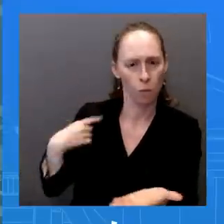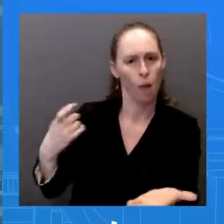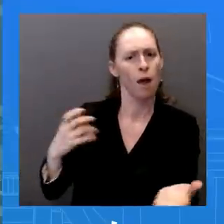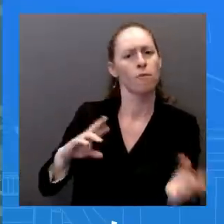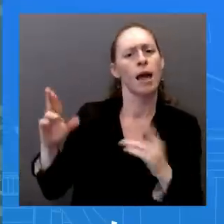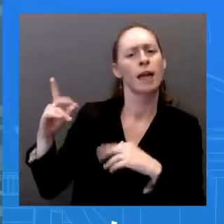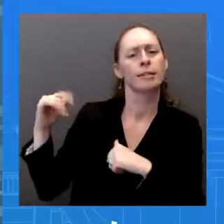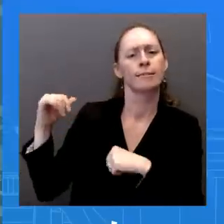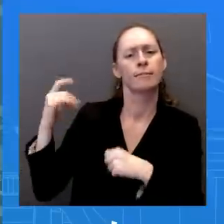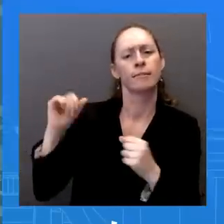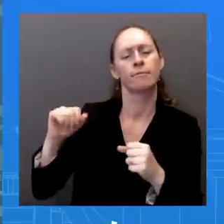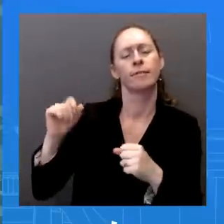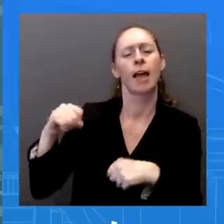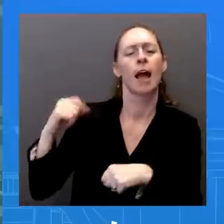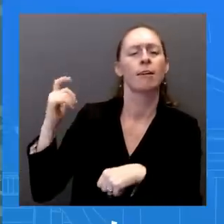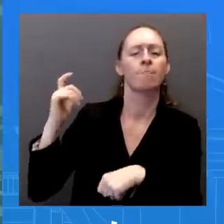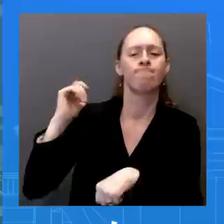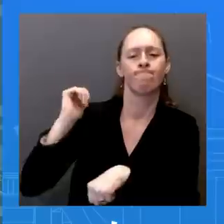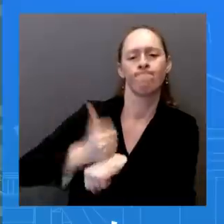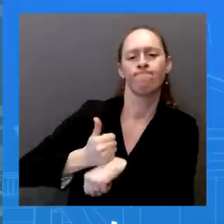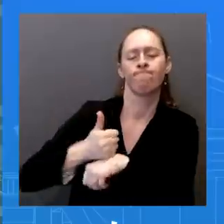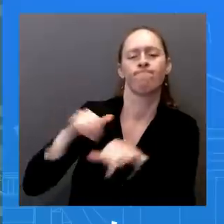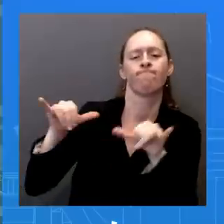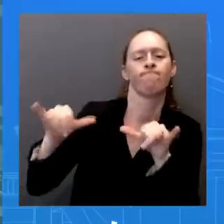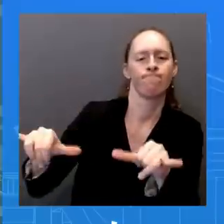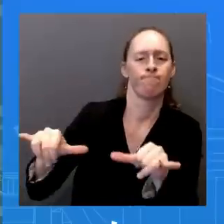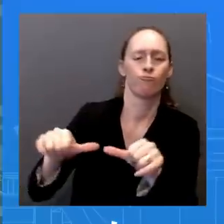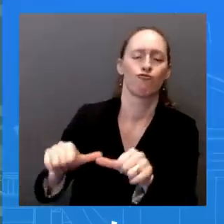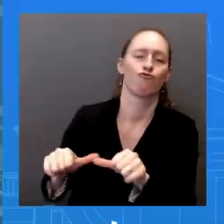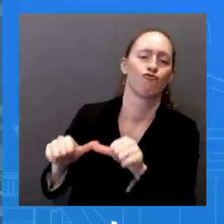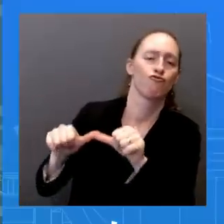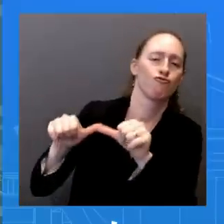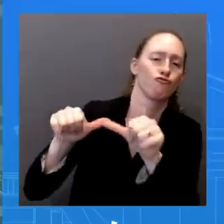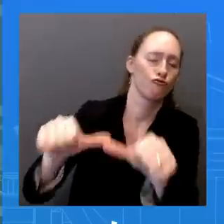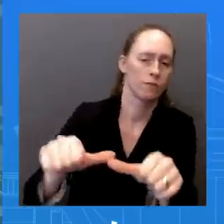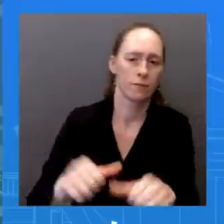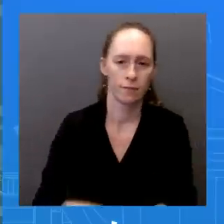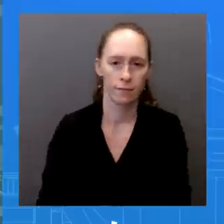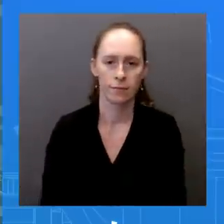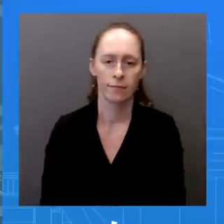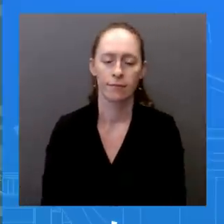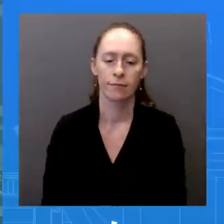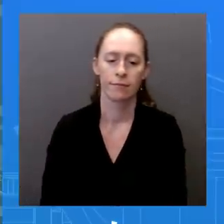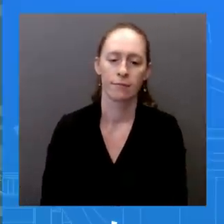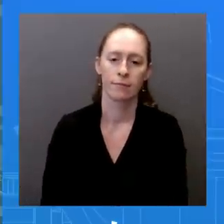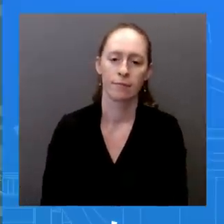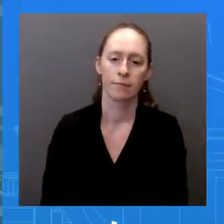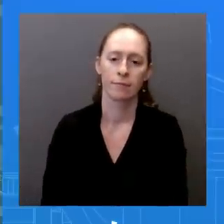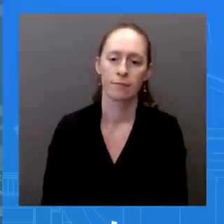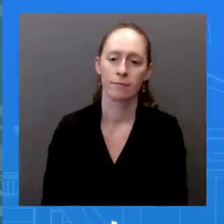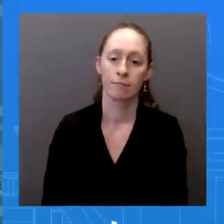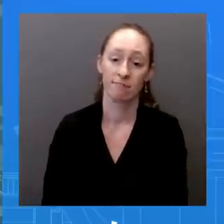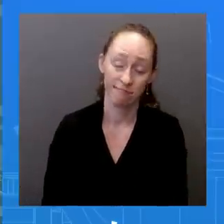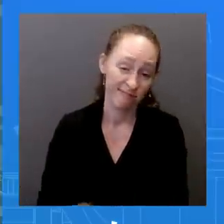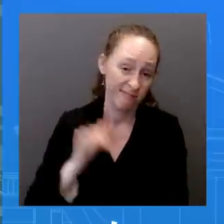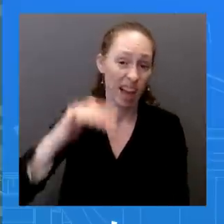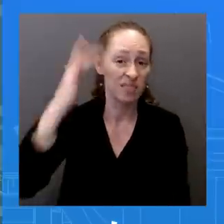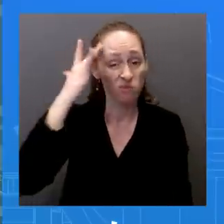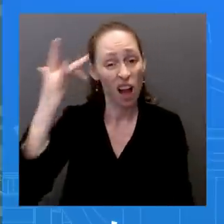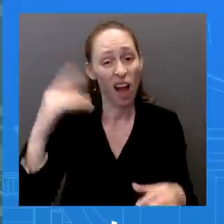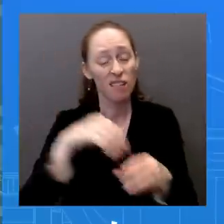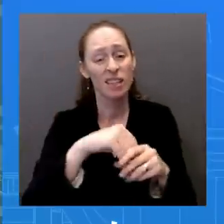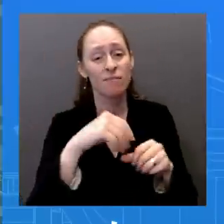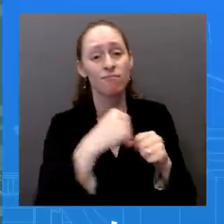And so again, you know, this is the importance of this historic bipartisan infrastructure legislation. We will continue to have